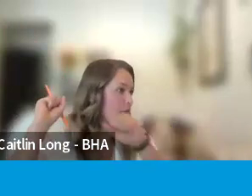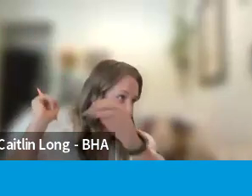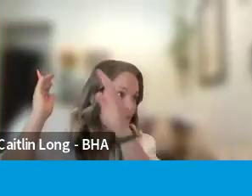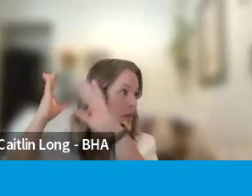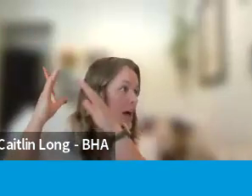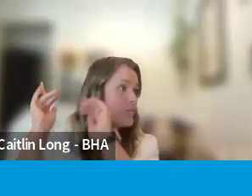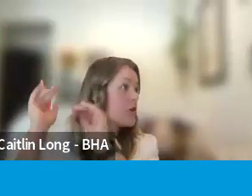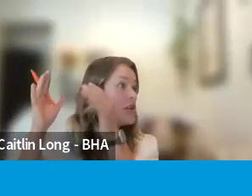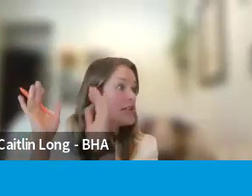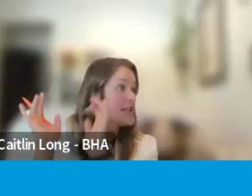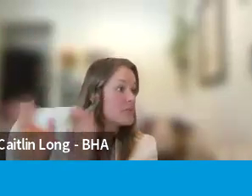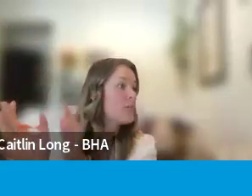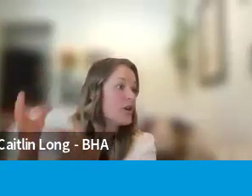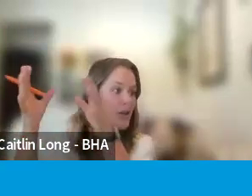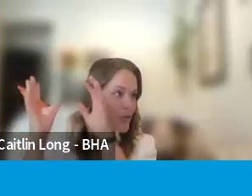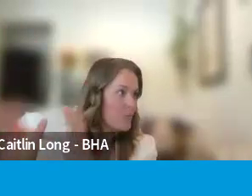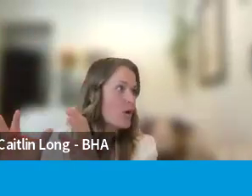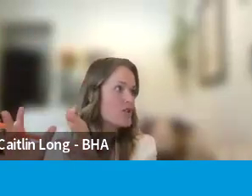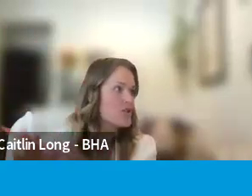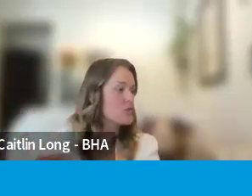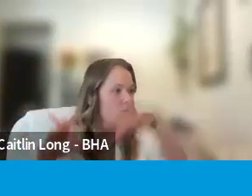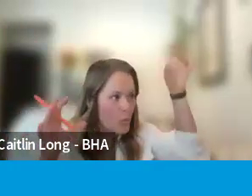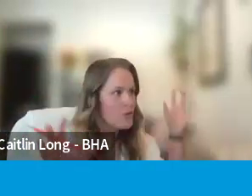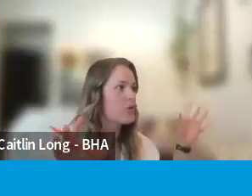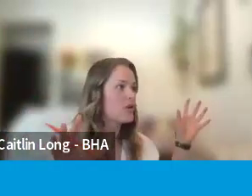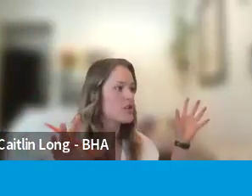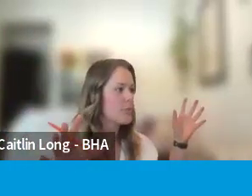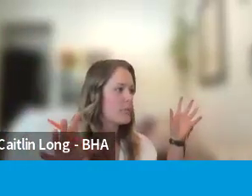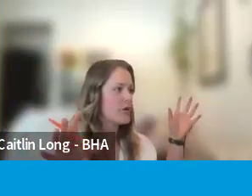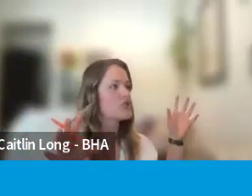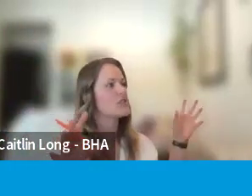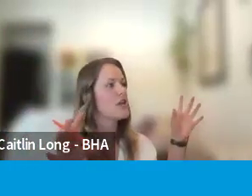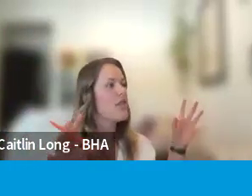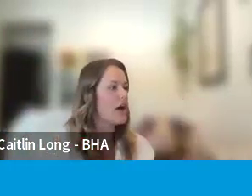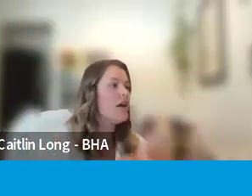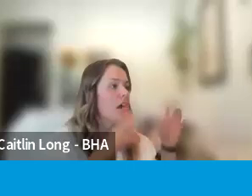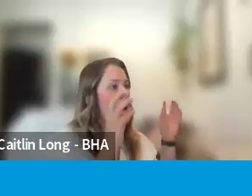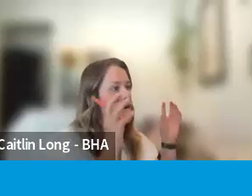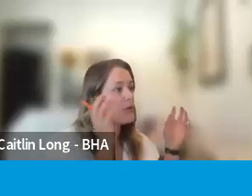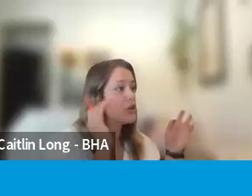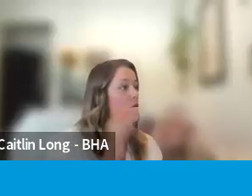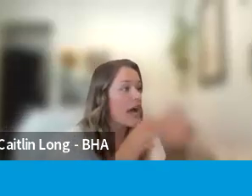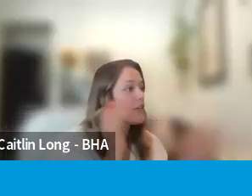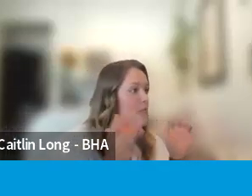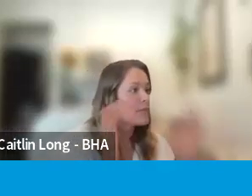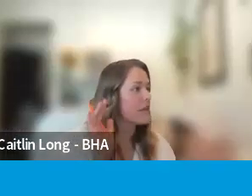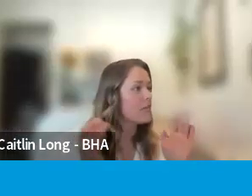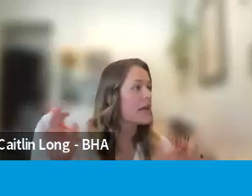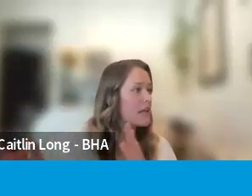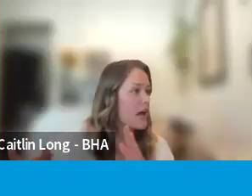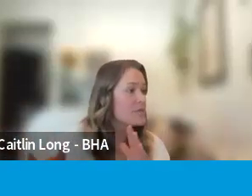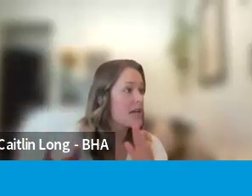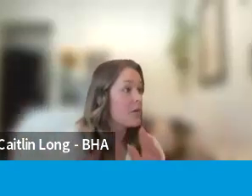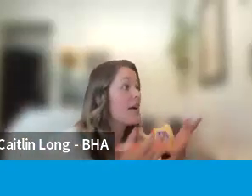seeing that on September, the report's due. So when do we want to start preparations on? You know, kind of